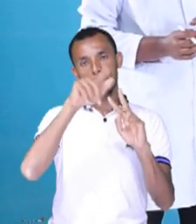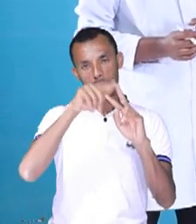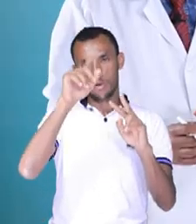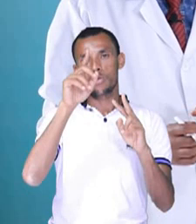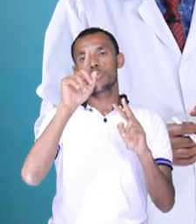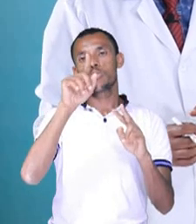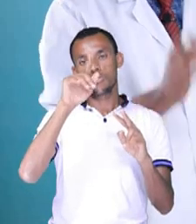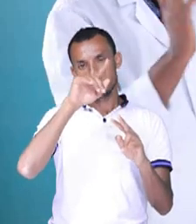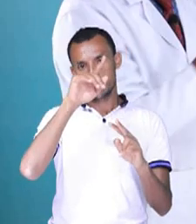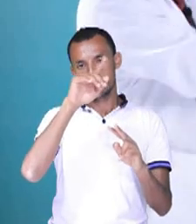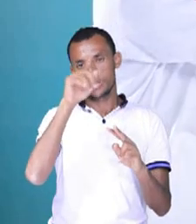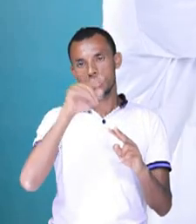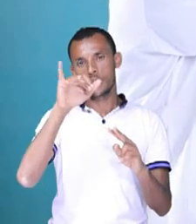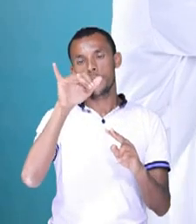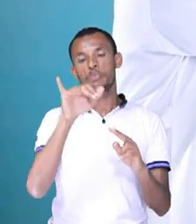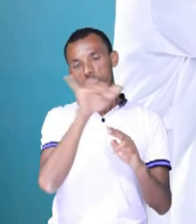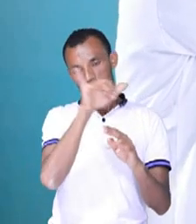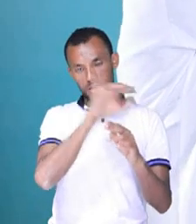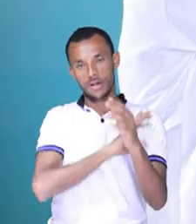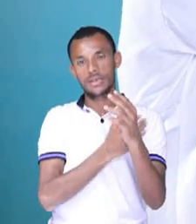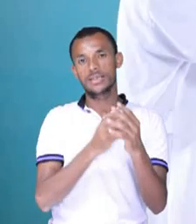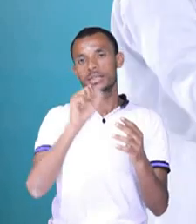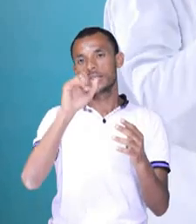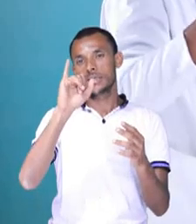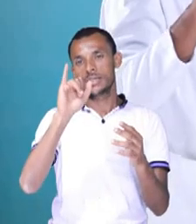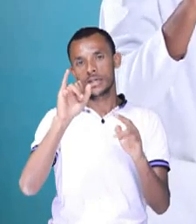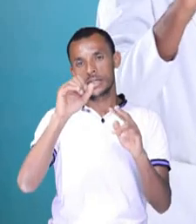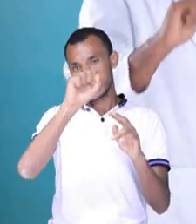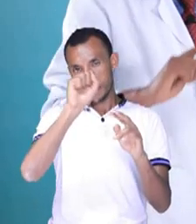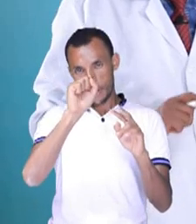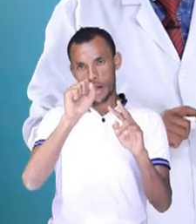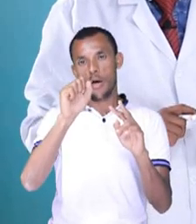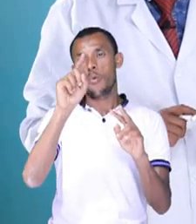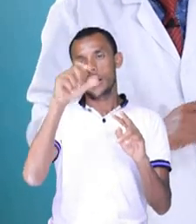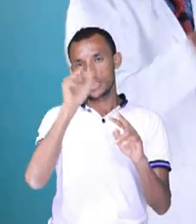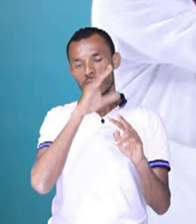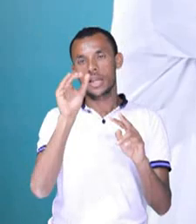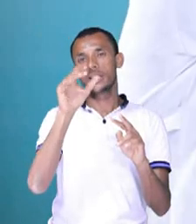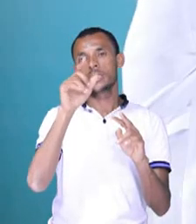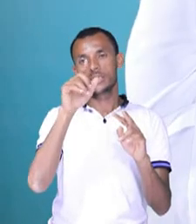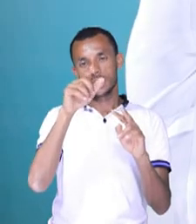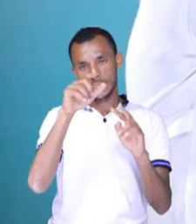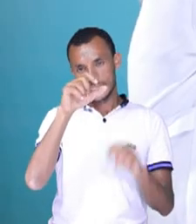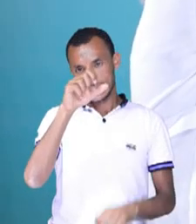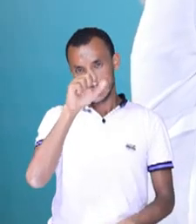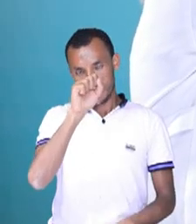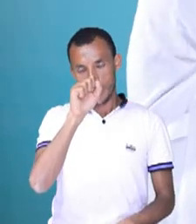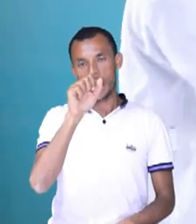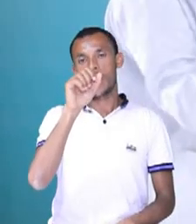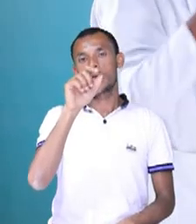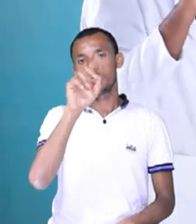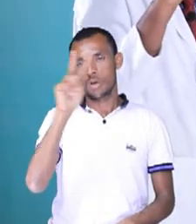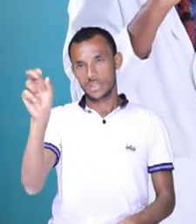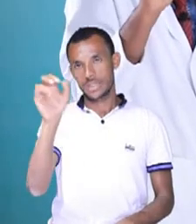level. But sigma 1s and sigma star 1s, not the same energy level. Sigma star 1s and